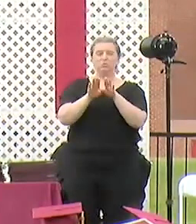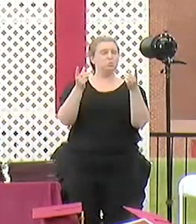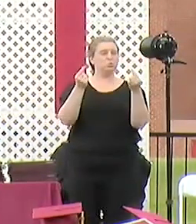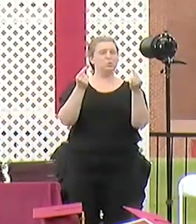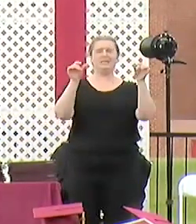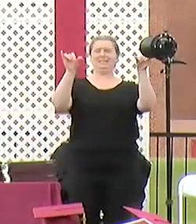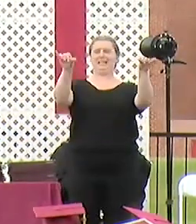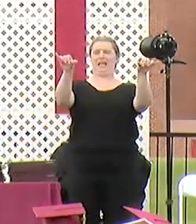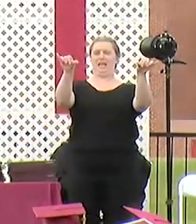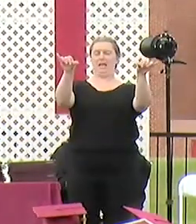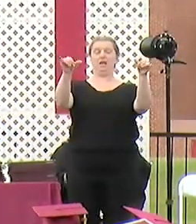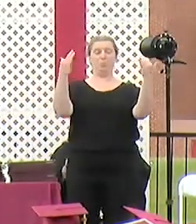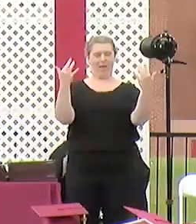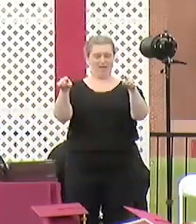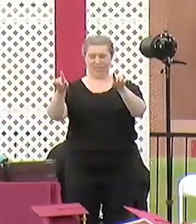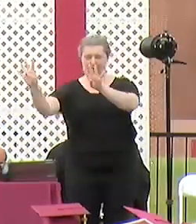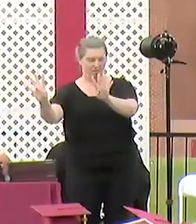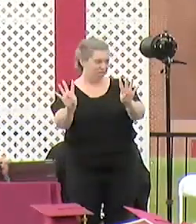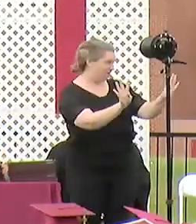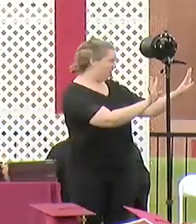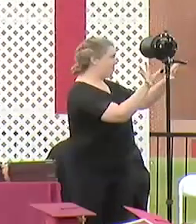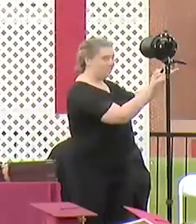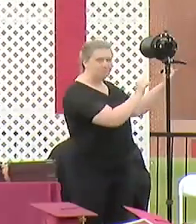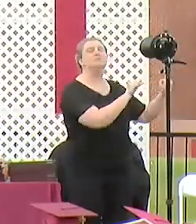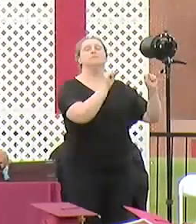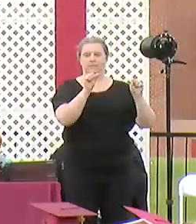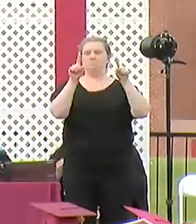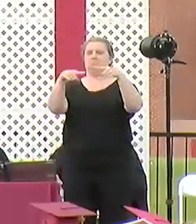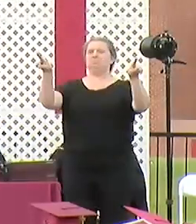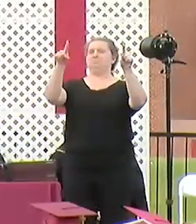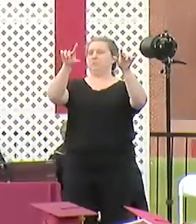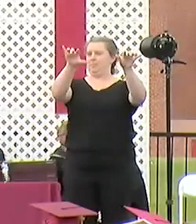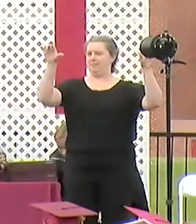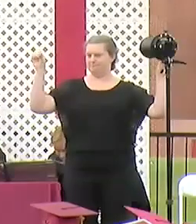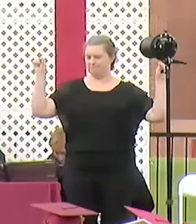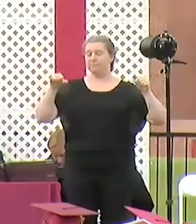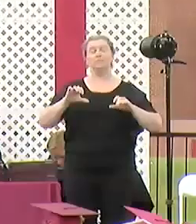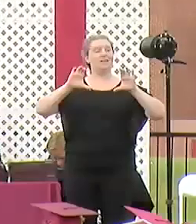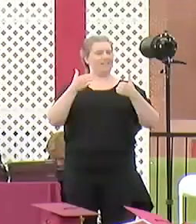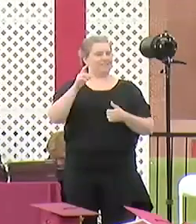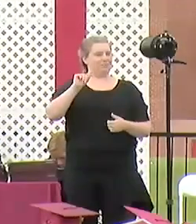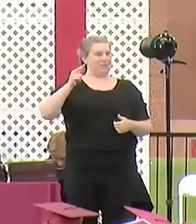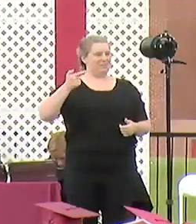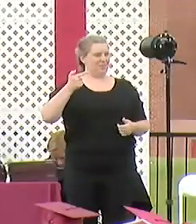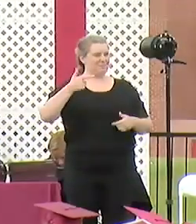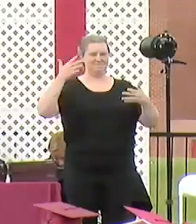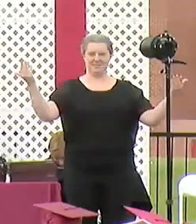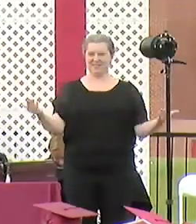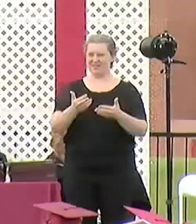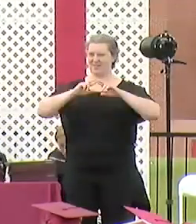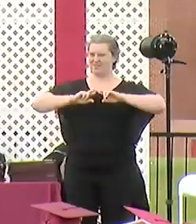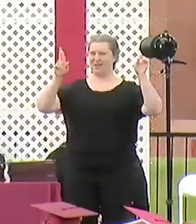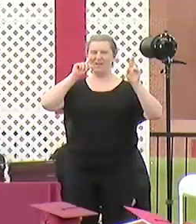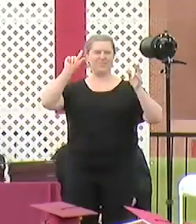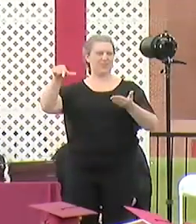remain in their seats until all the graduates have left the field. The class of 2021 is now present and prepared for today's